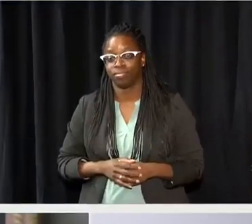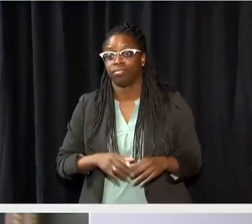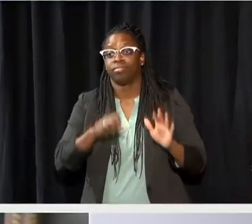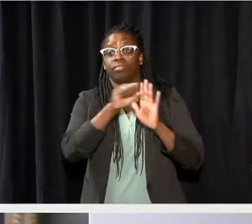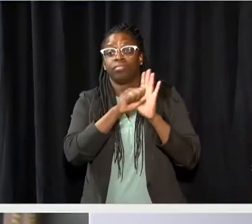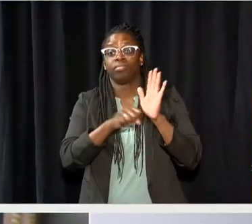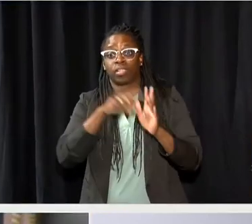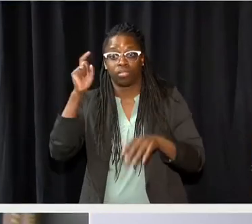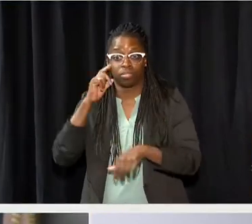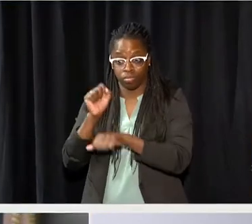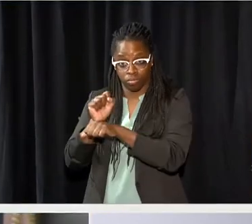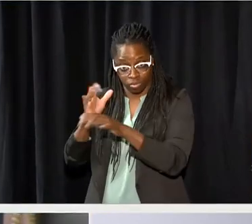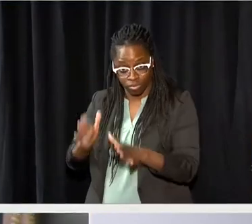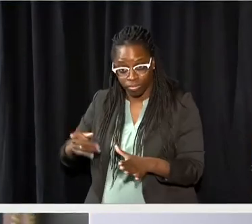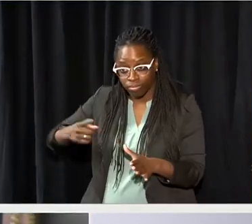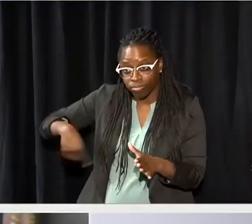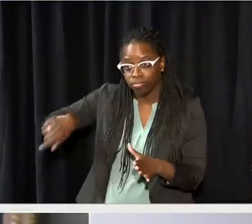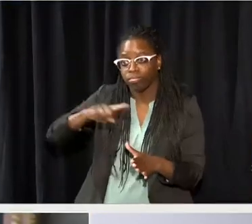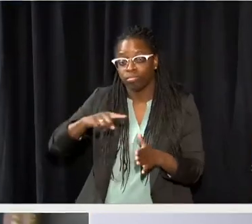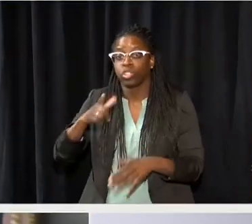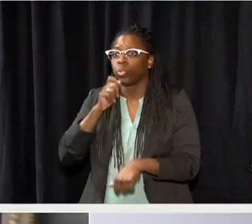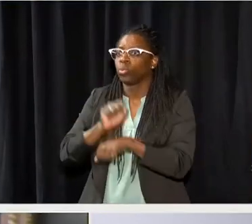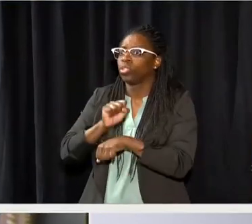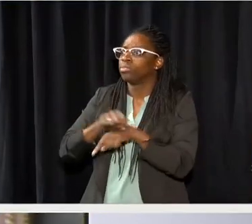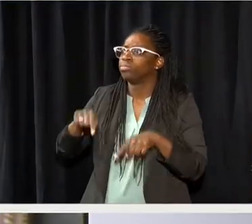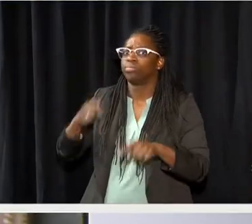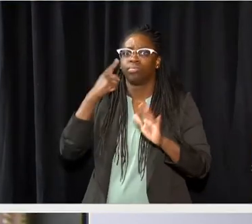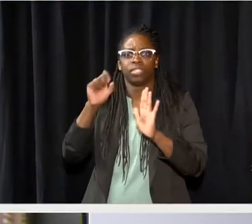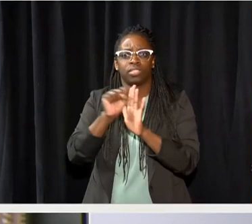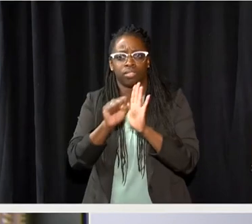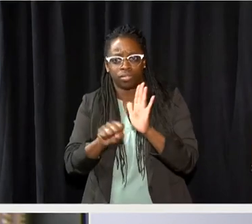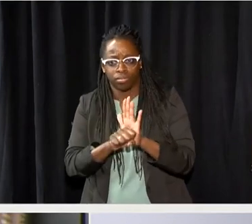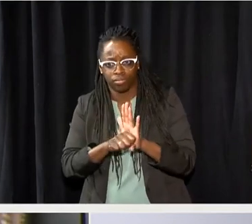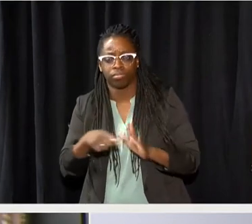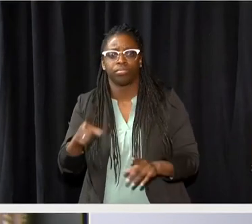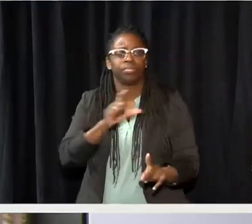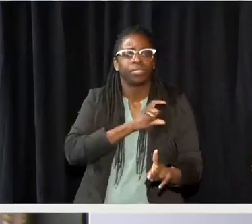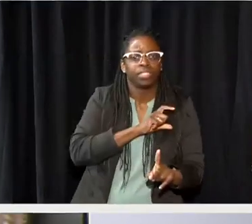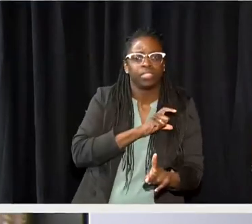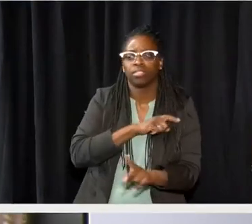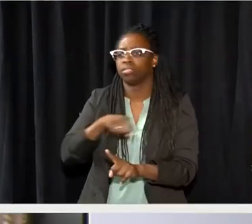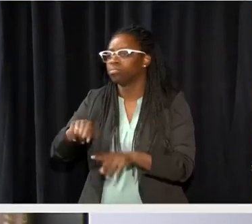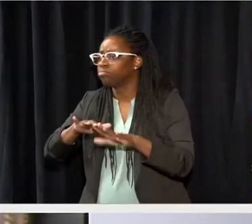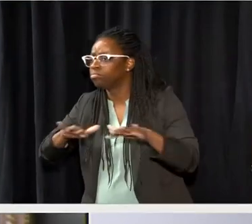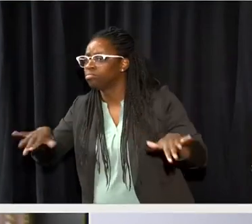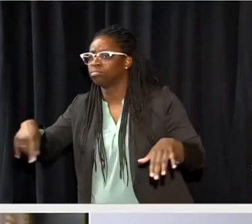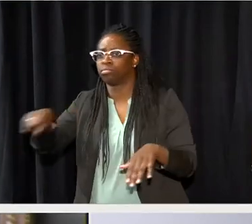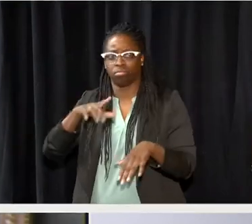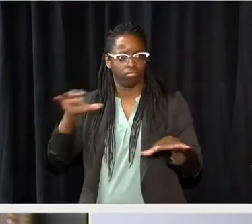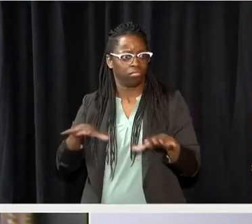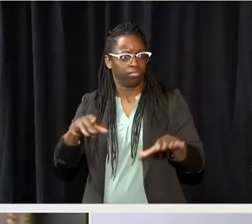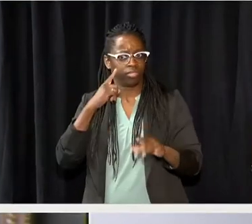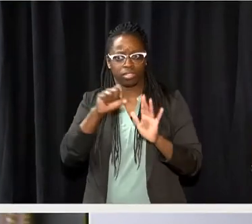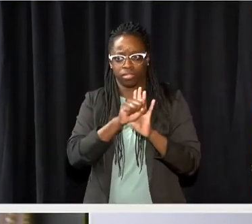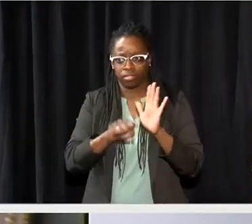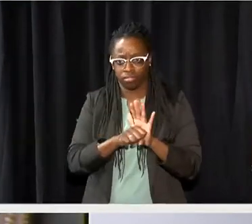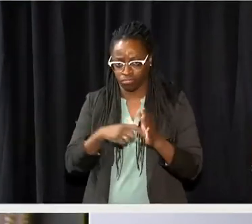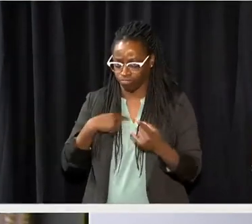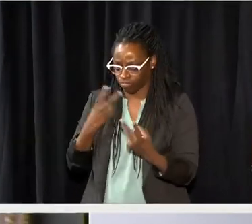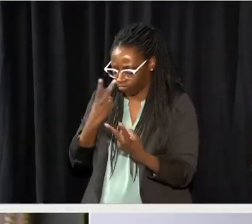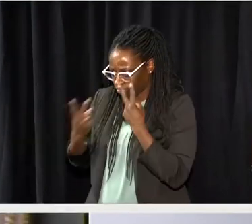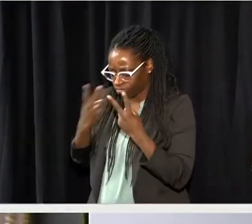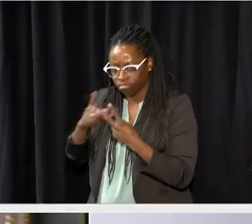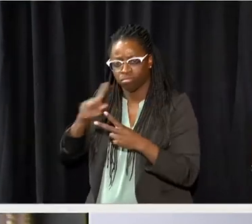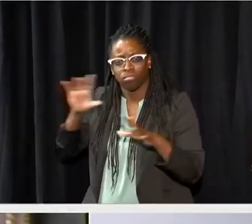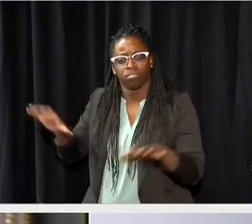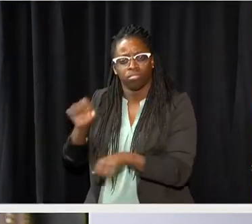To our state employees in this chamber and out there tonight, I want you to know that